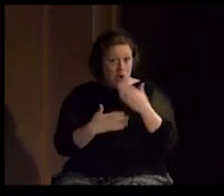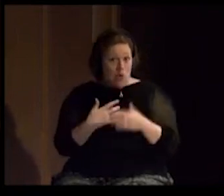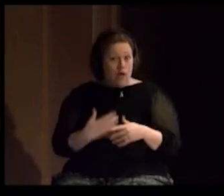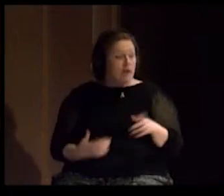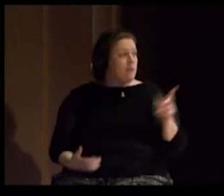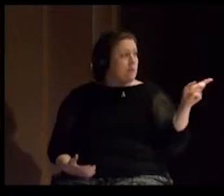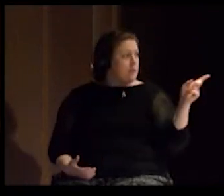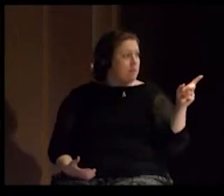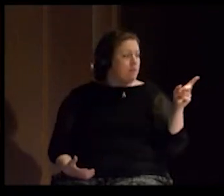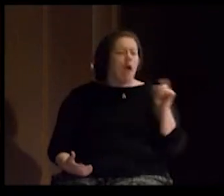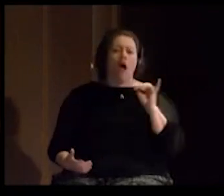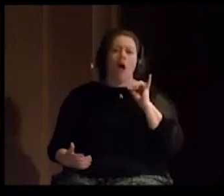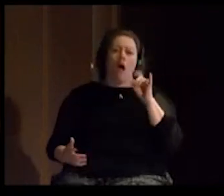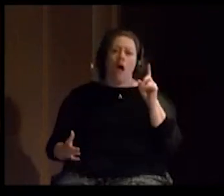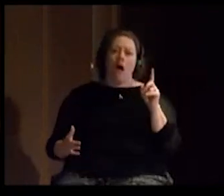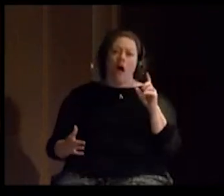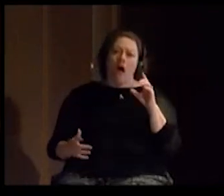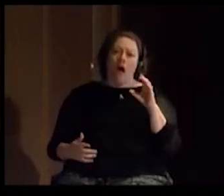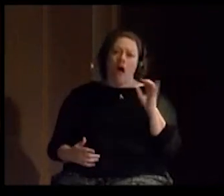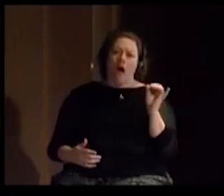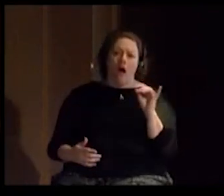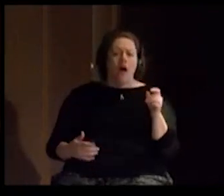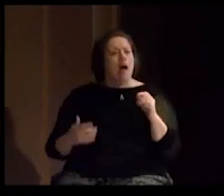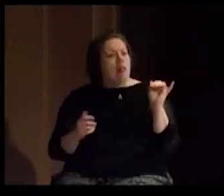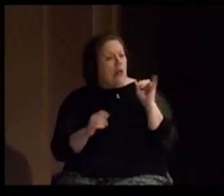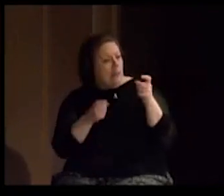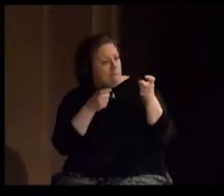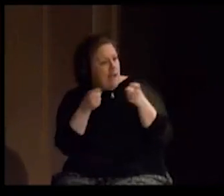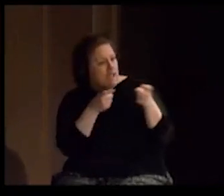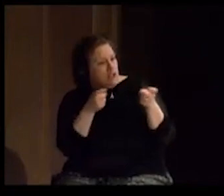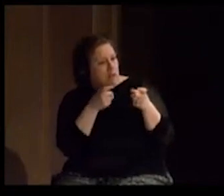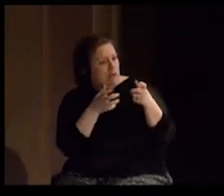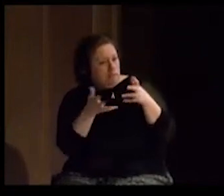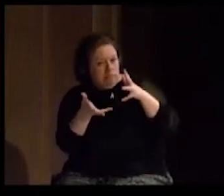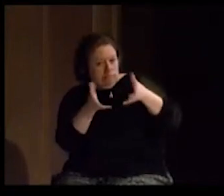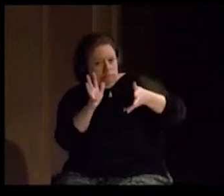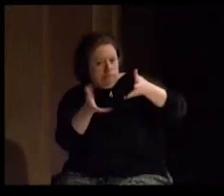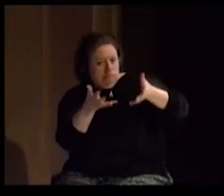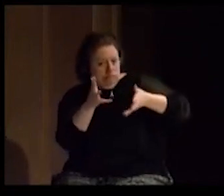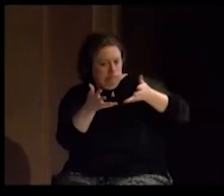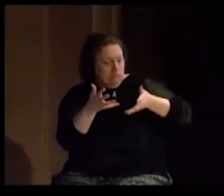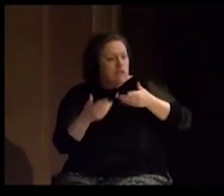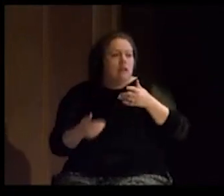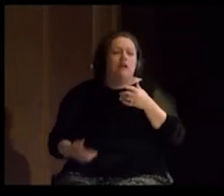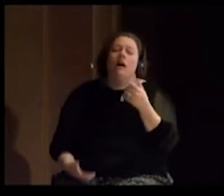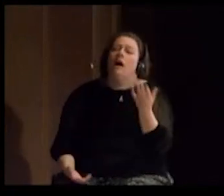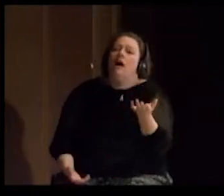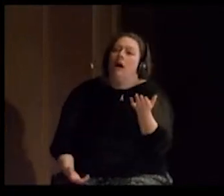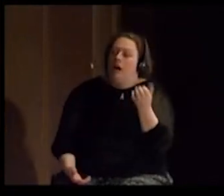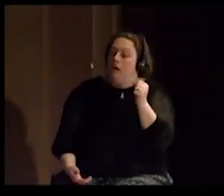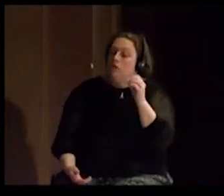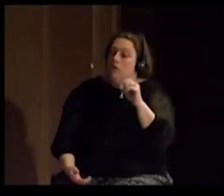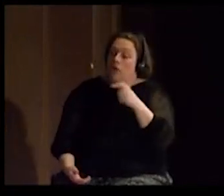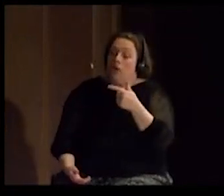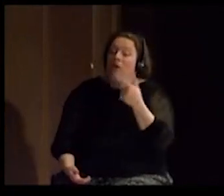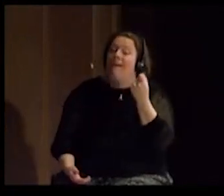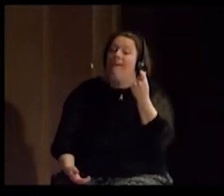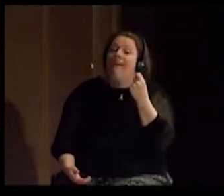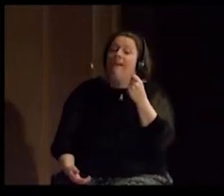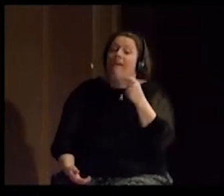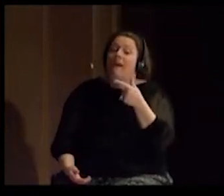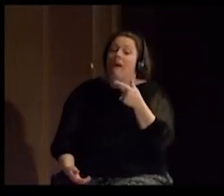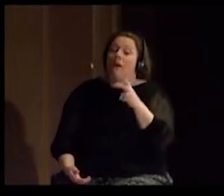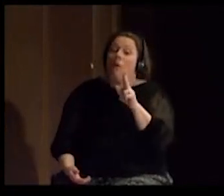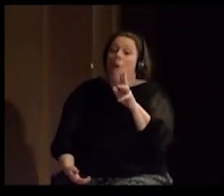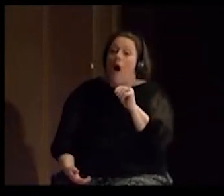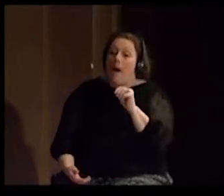Oh, you mean, so like sort of management. Yeah. More official. So Guam it feels like a